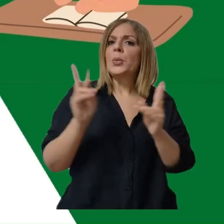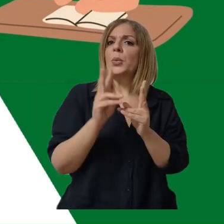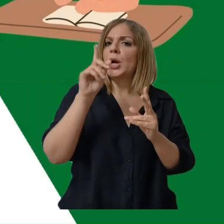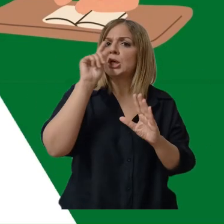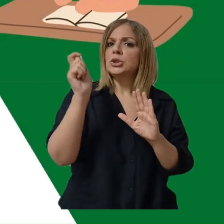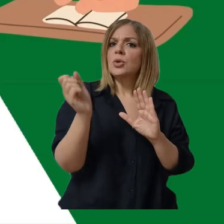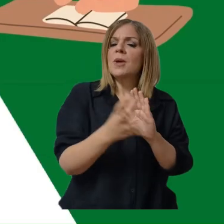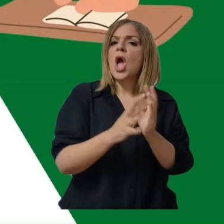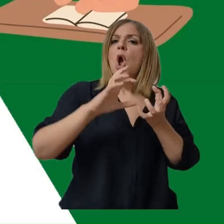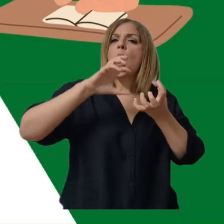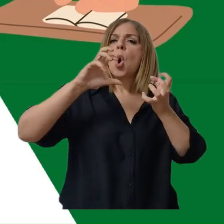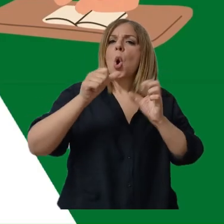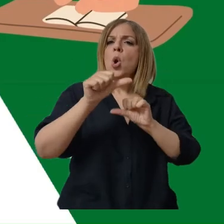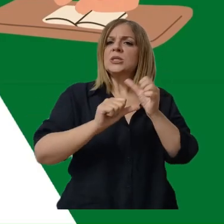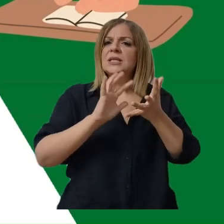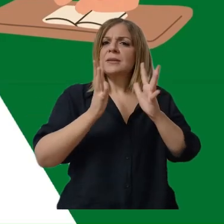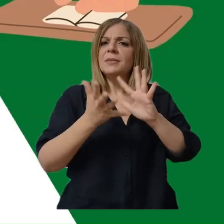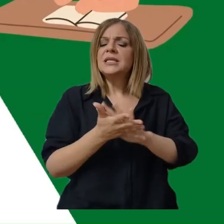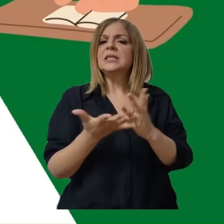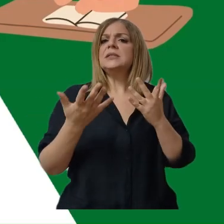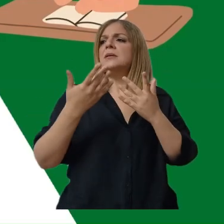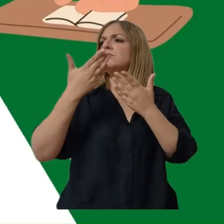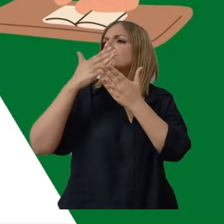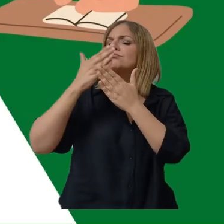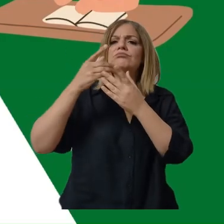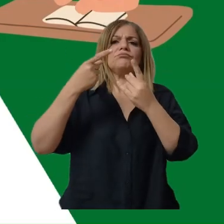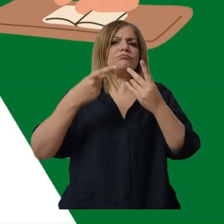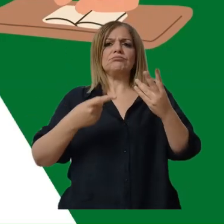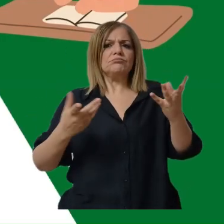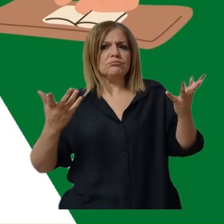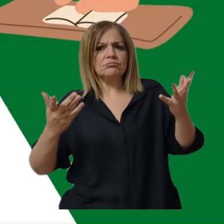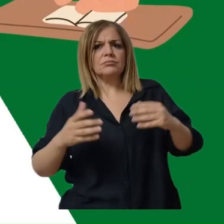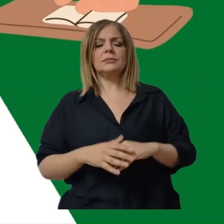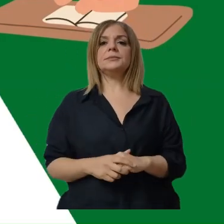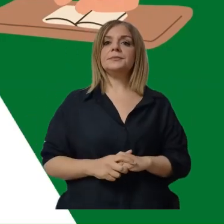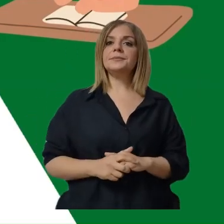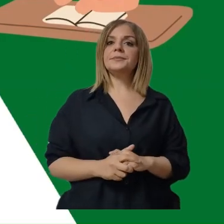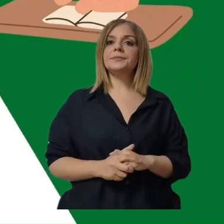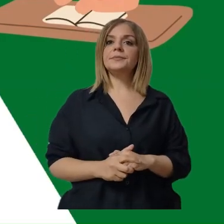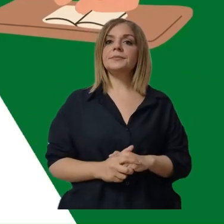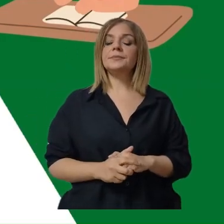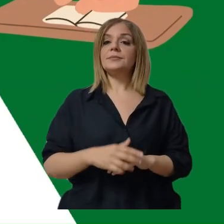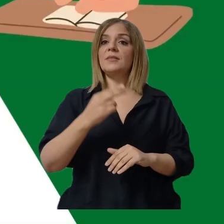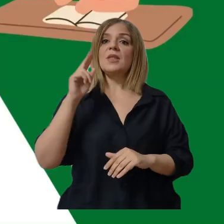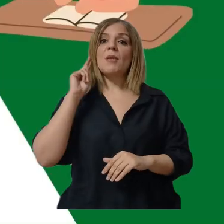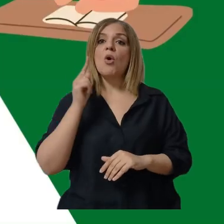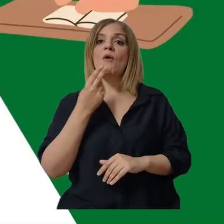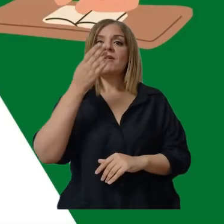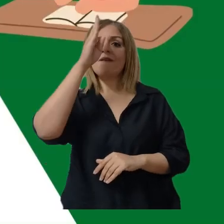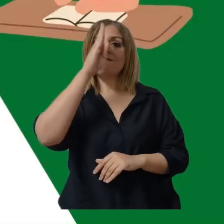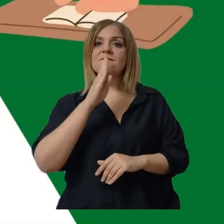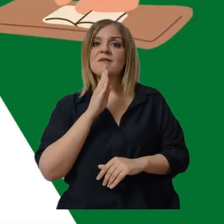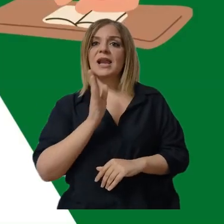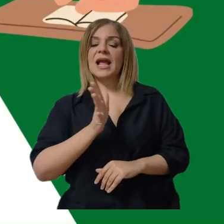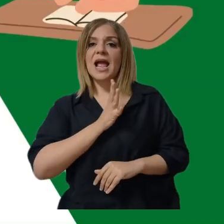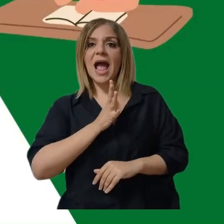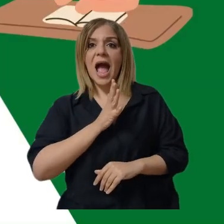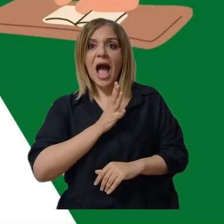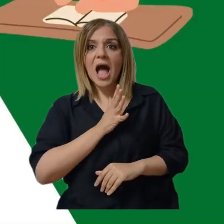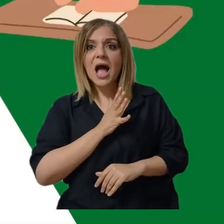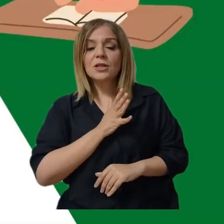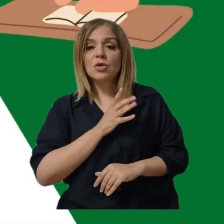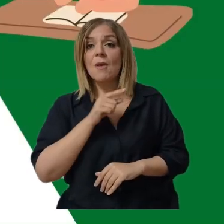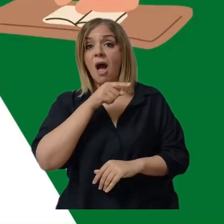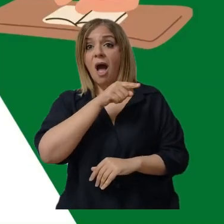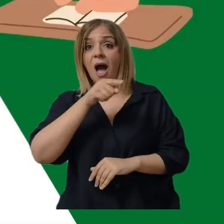water conservation, sustainable construction, and so on. And for deaf and hard of hearing learners,